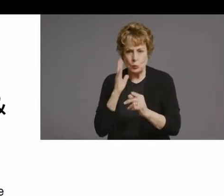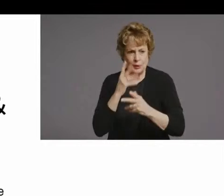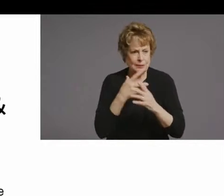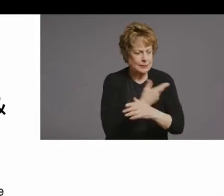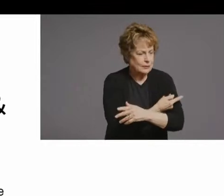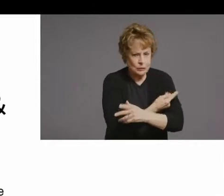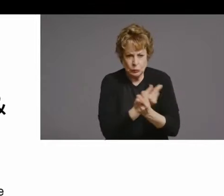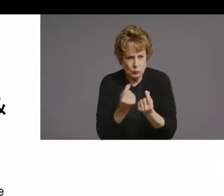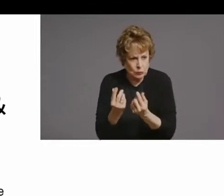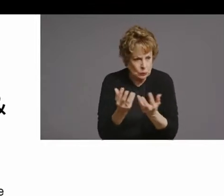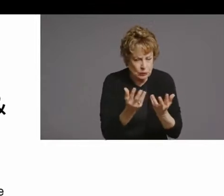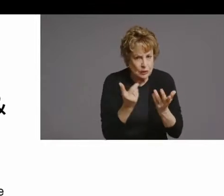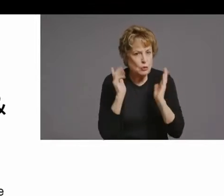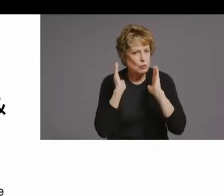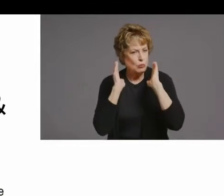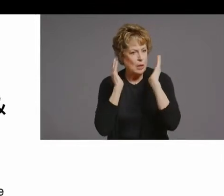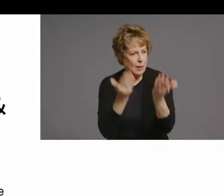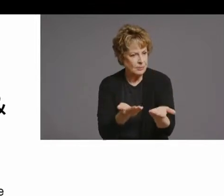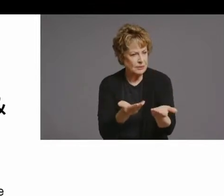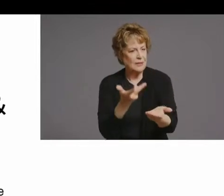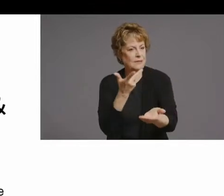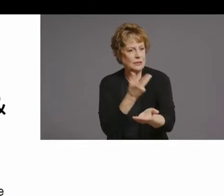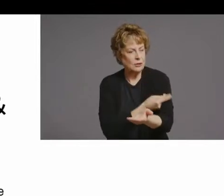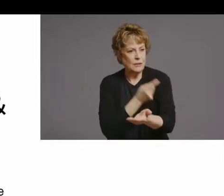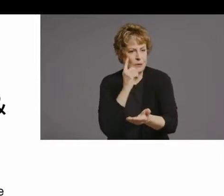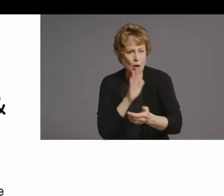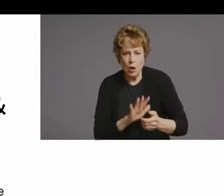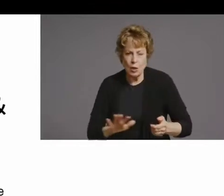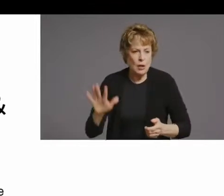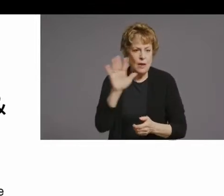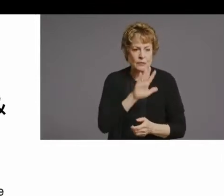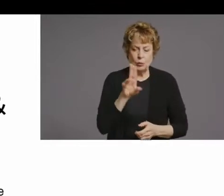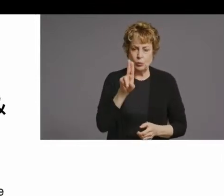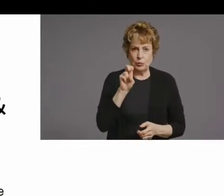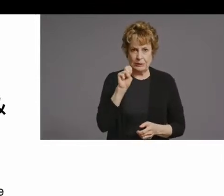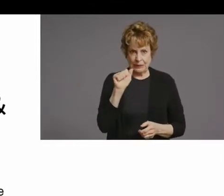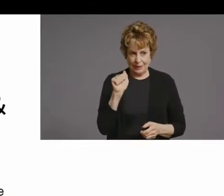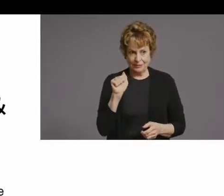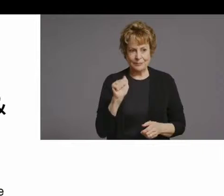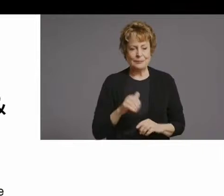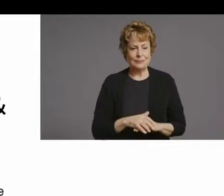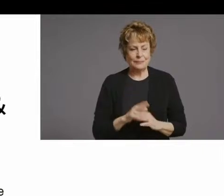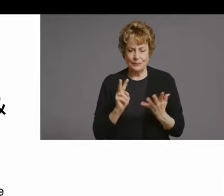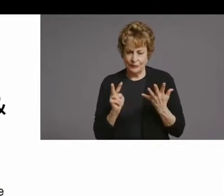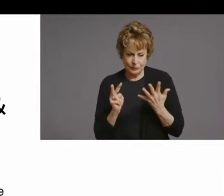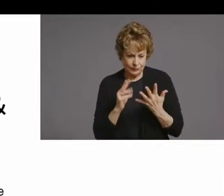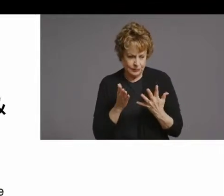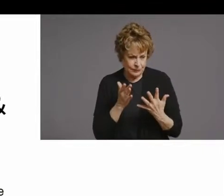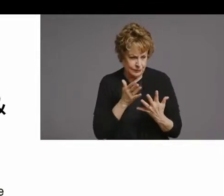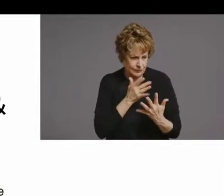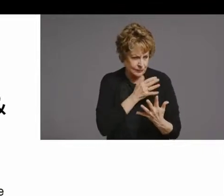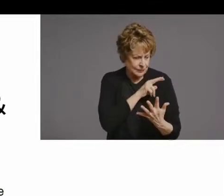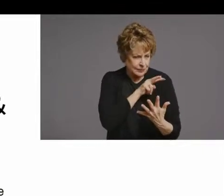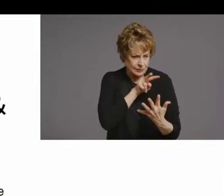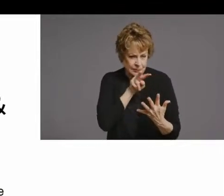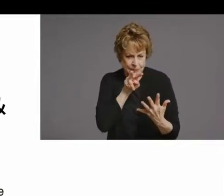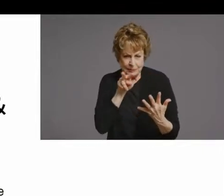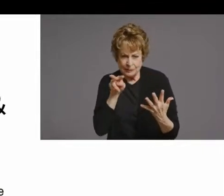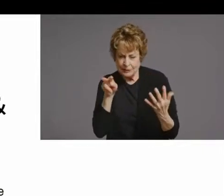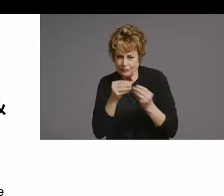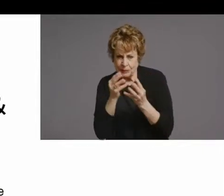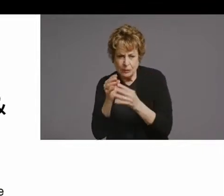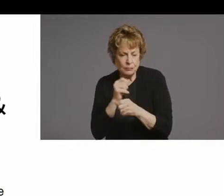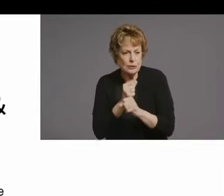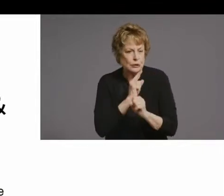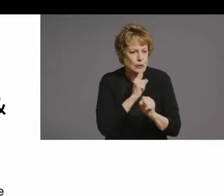recommendations for vaccination for the United States. They reviewed the specific data of those cases.